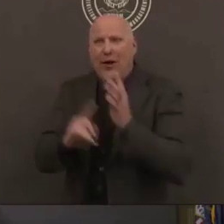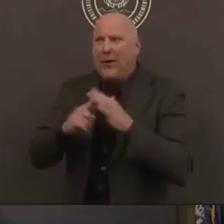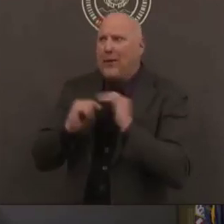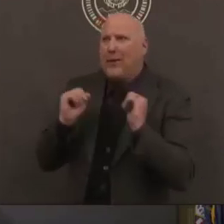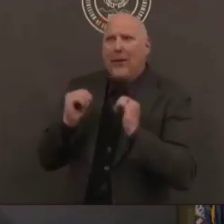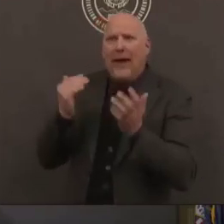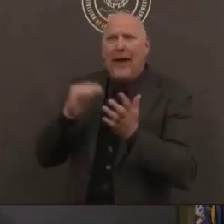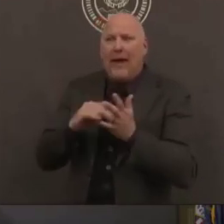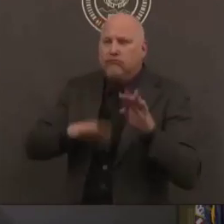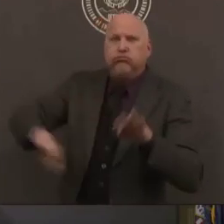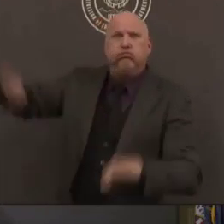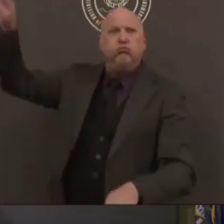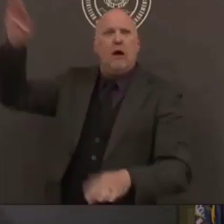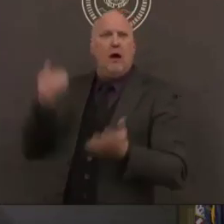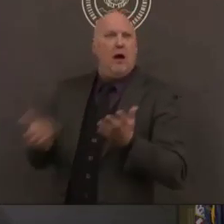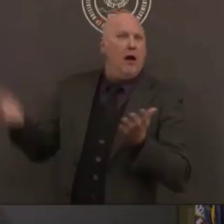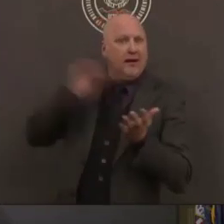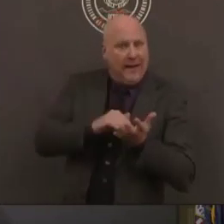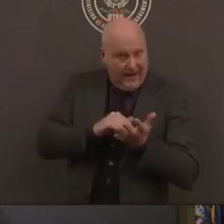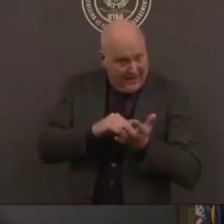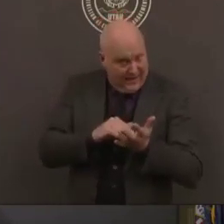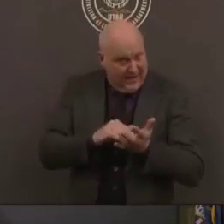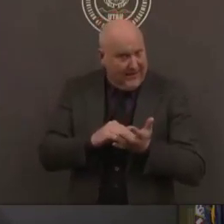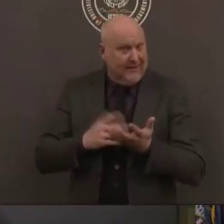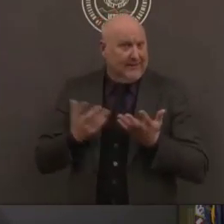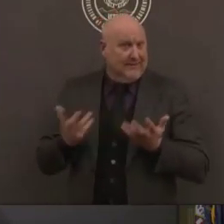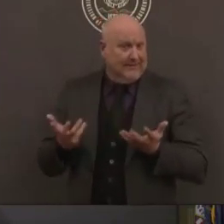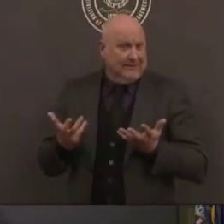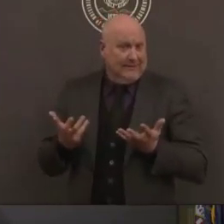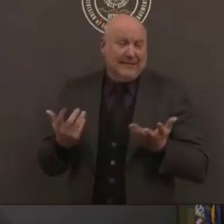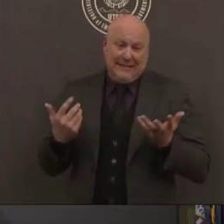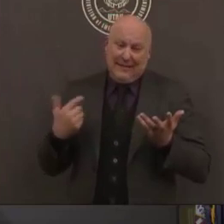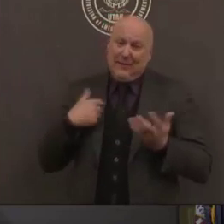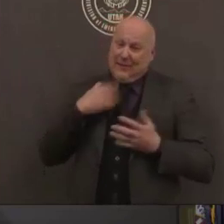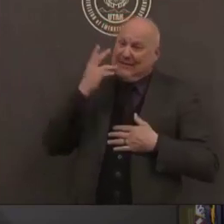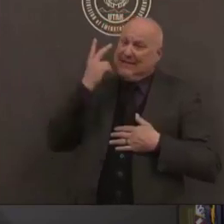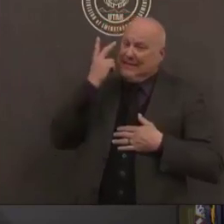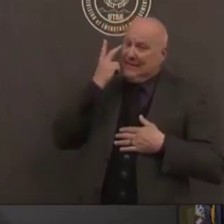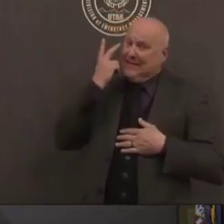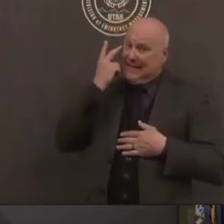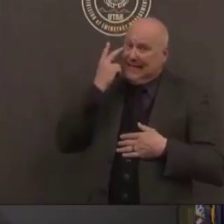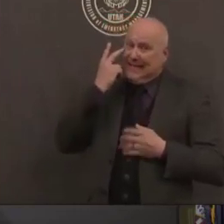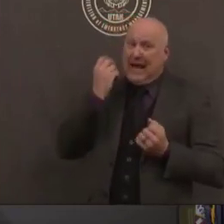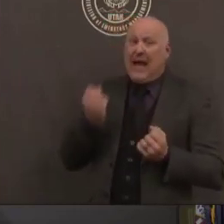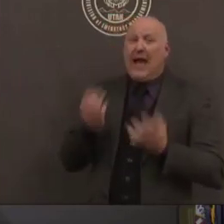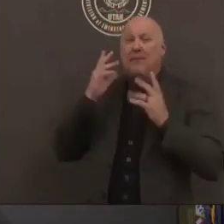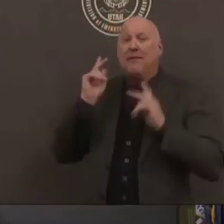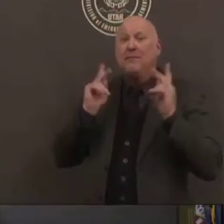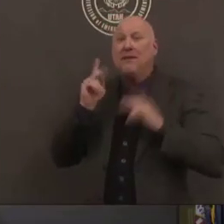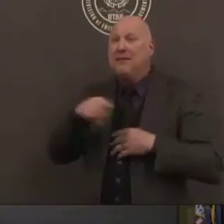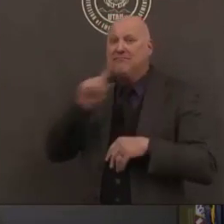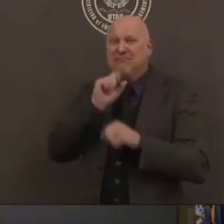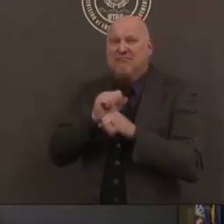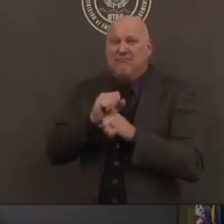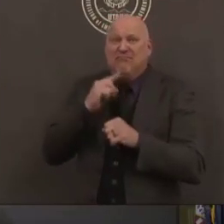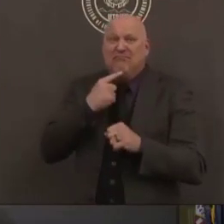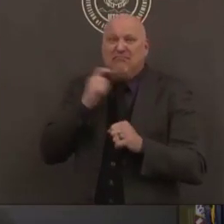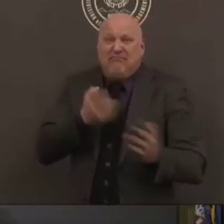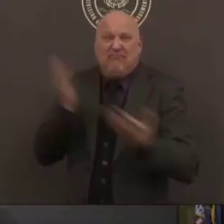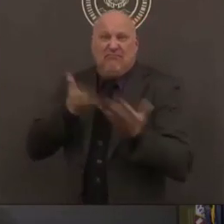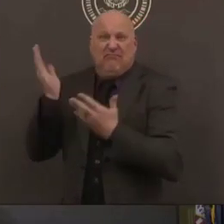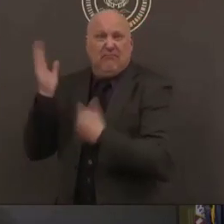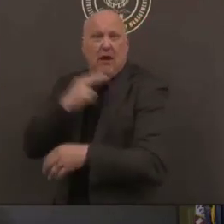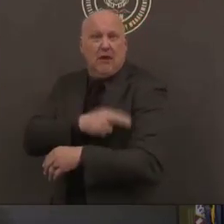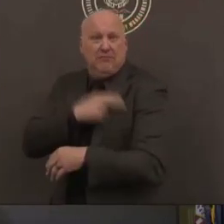in the number of cases we're seeing week to week, and that includes hospitalization and death as well. We also look for how people are getting the